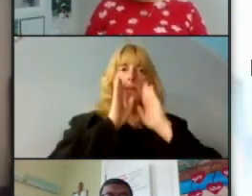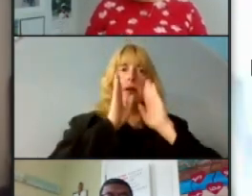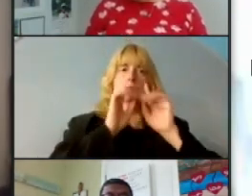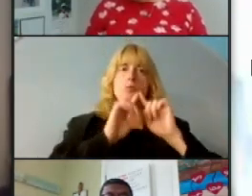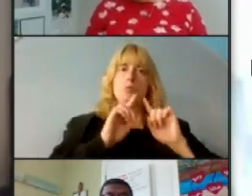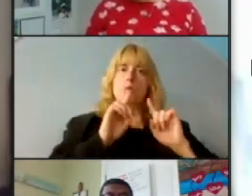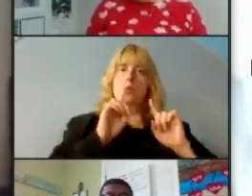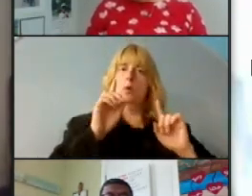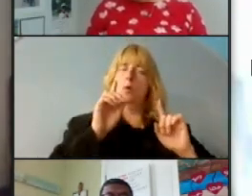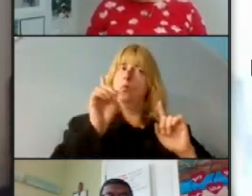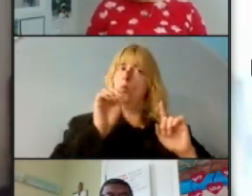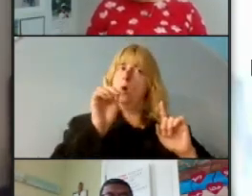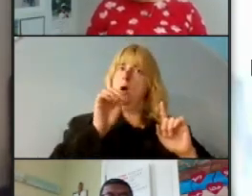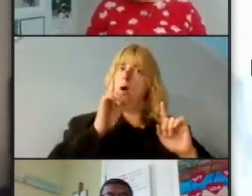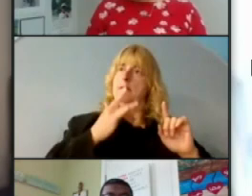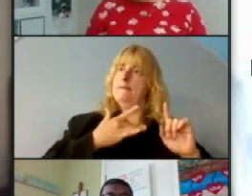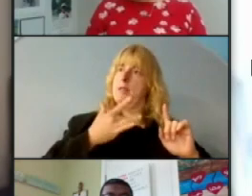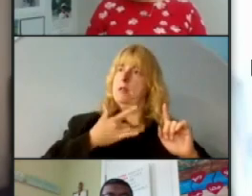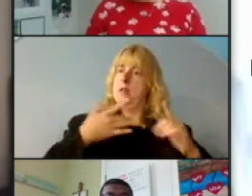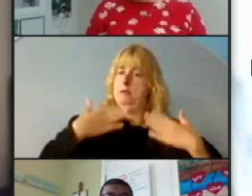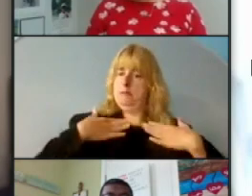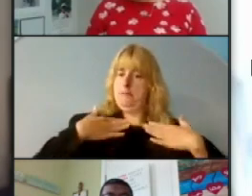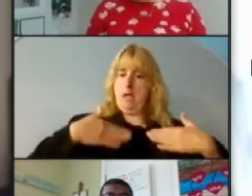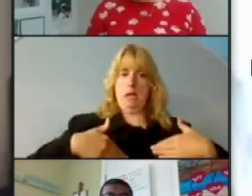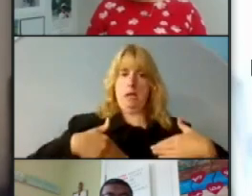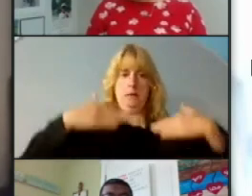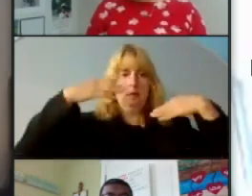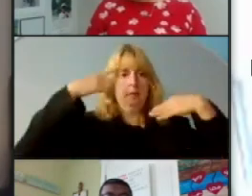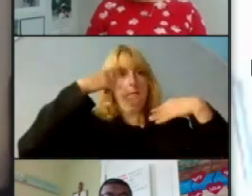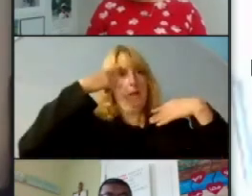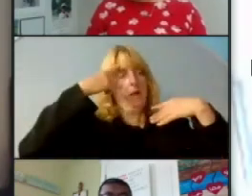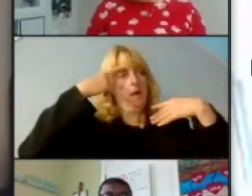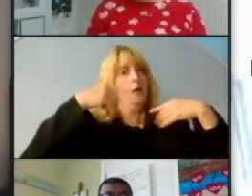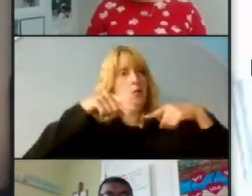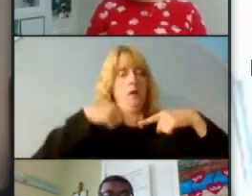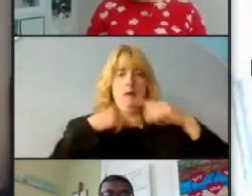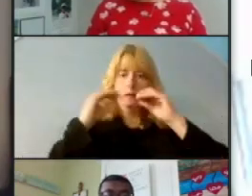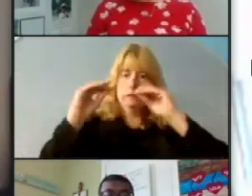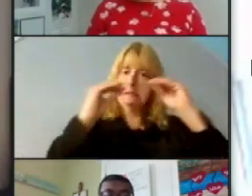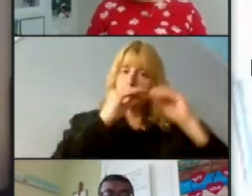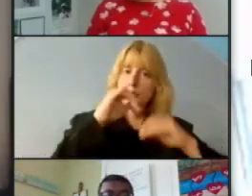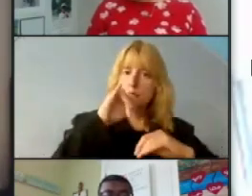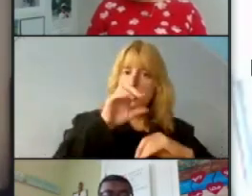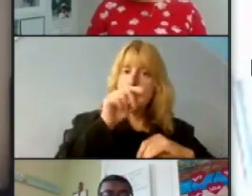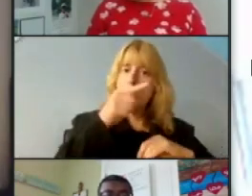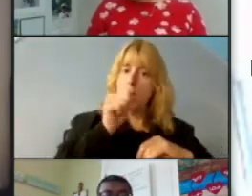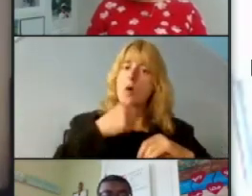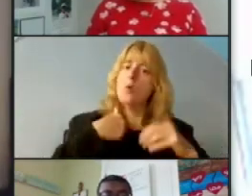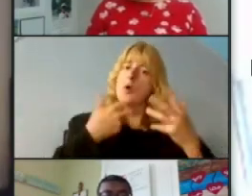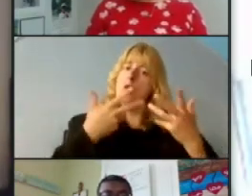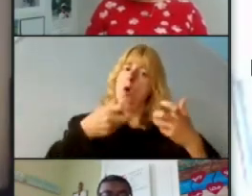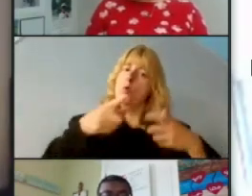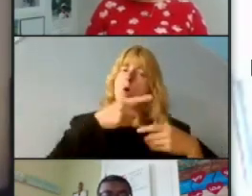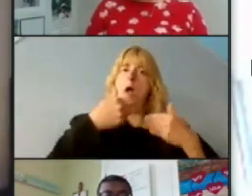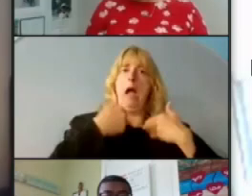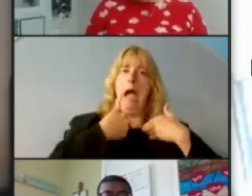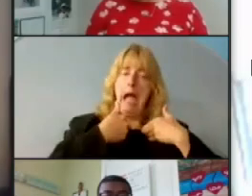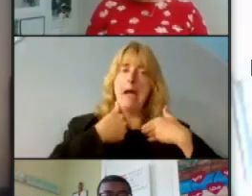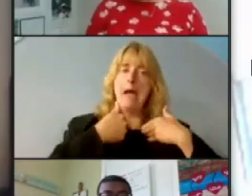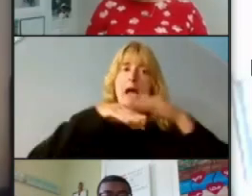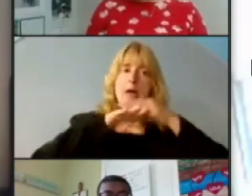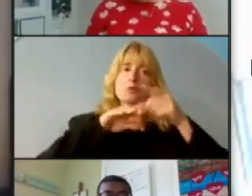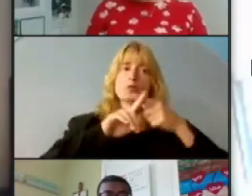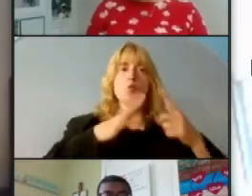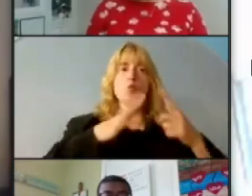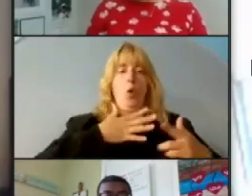a yoga teacher and a yoga therapist, the reason why we want you to be able to have access to your breath is so that